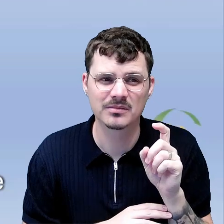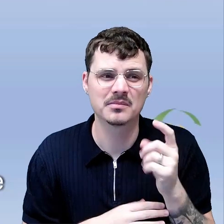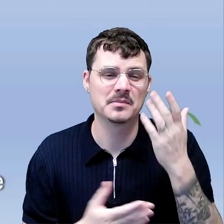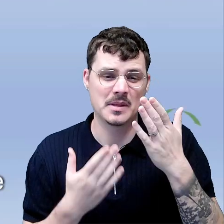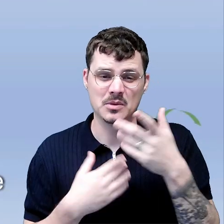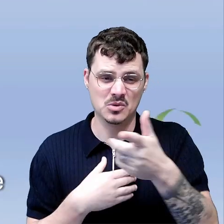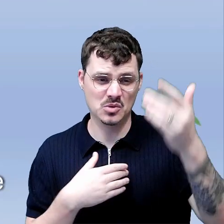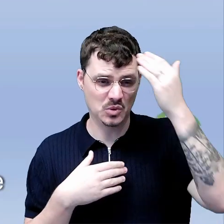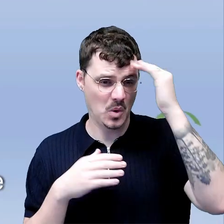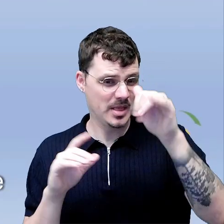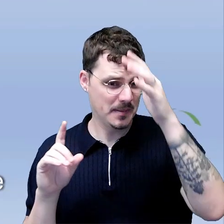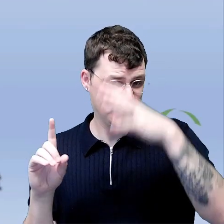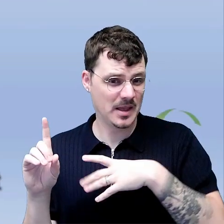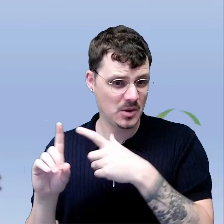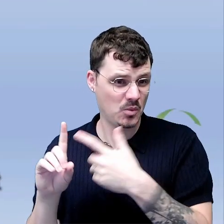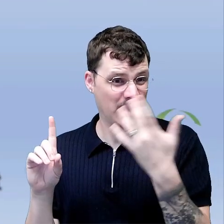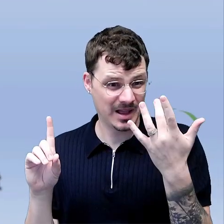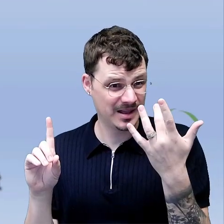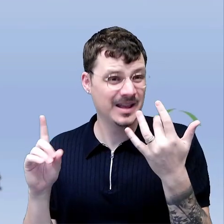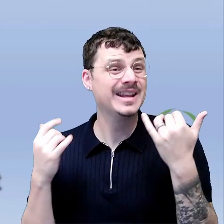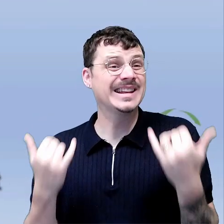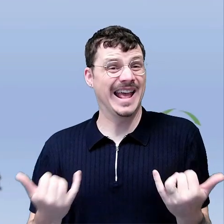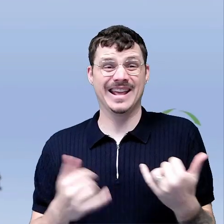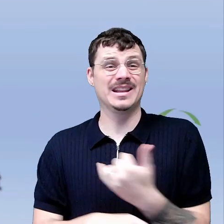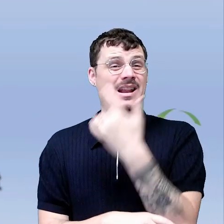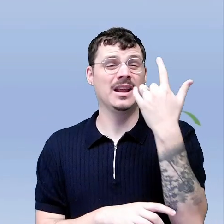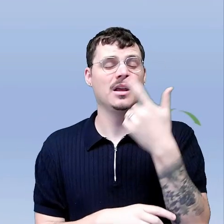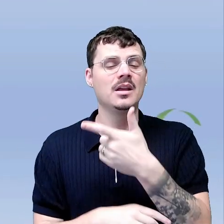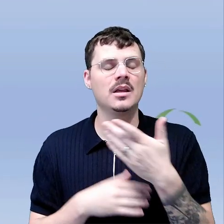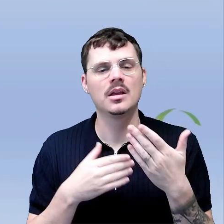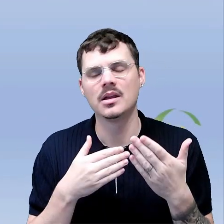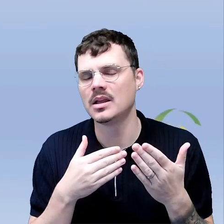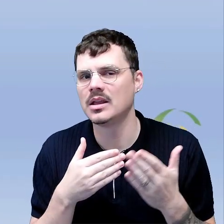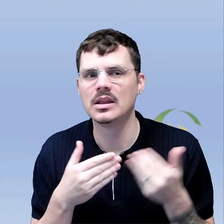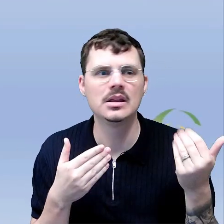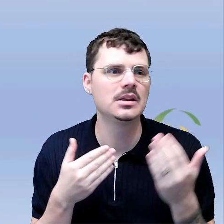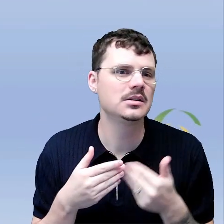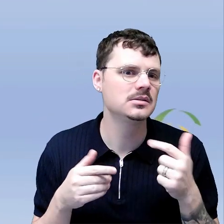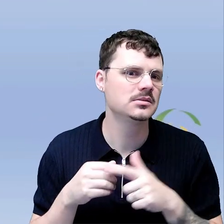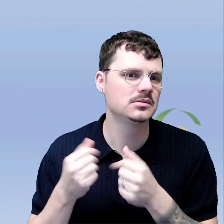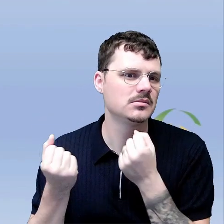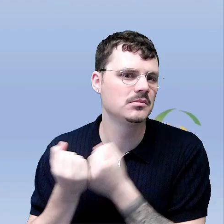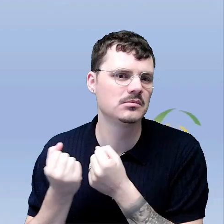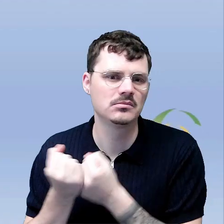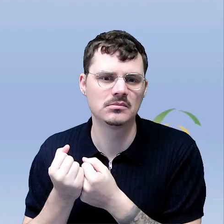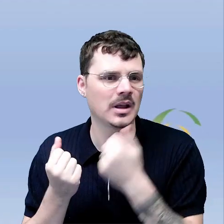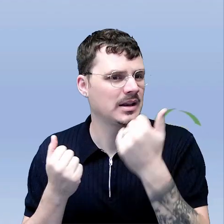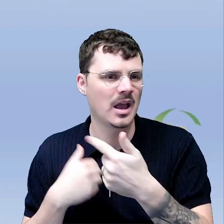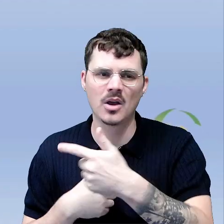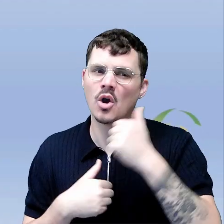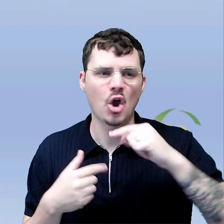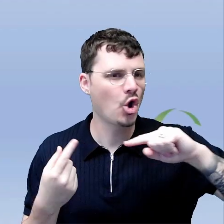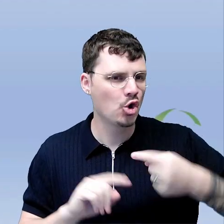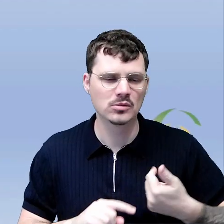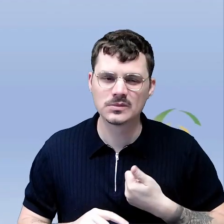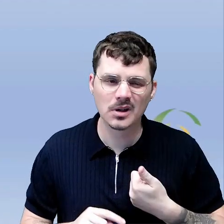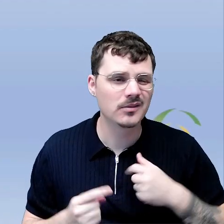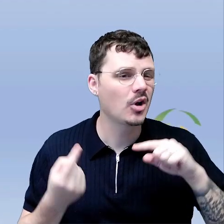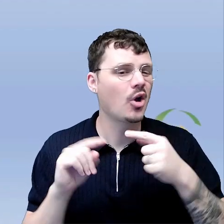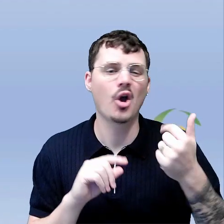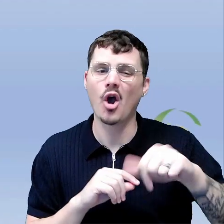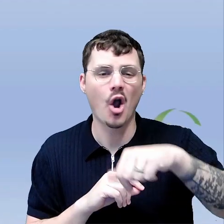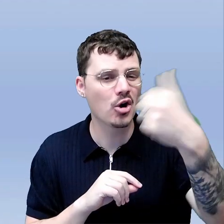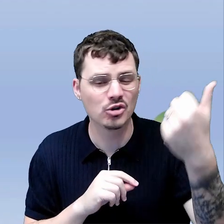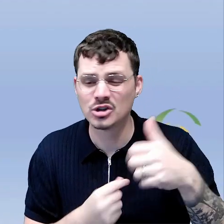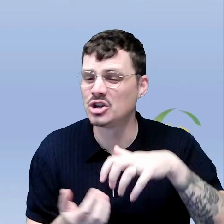know this man because he's one of the easiest people to support in the whole company. There's no serious injury to himself or anybody else. He